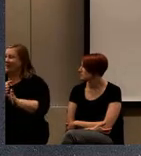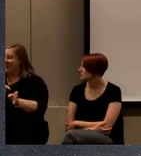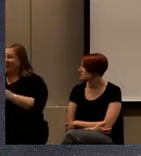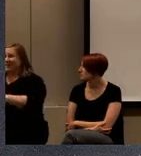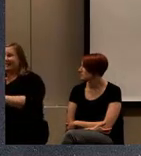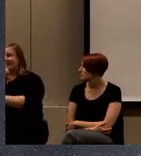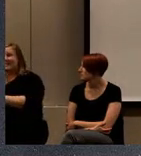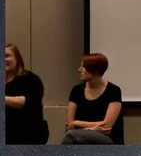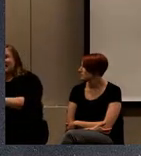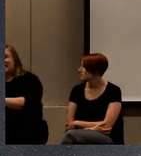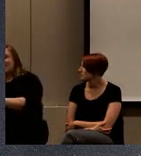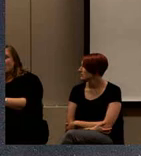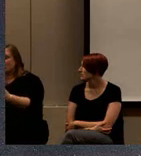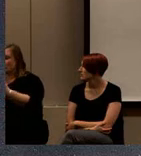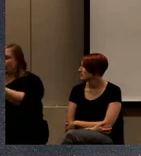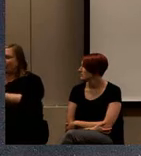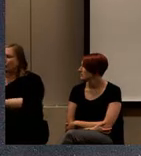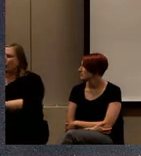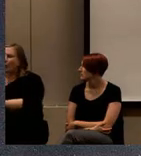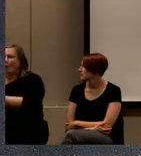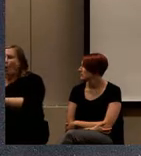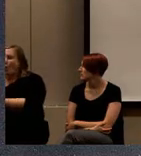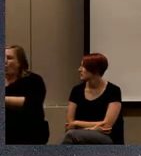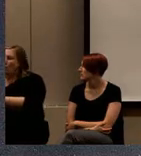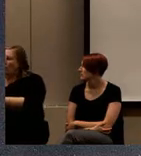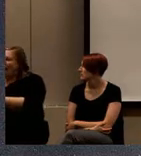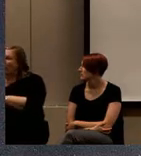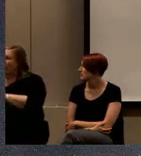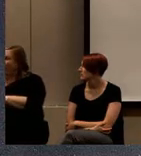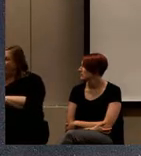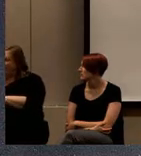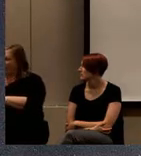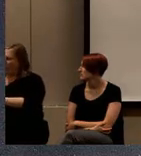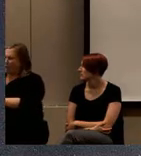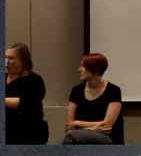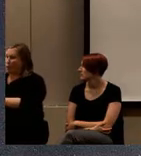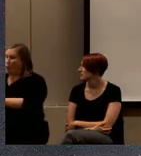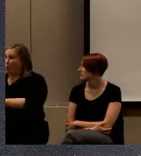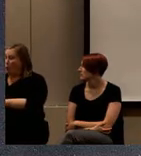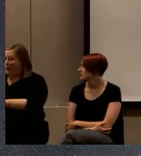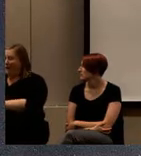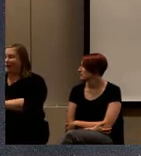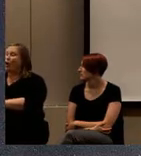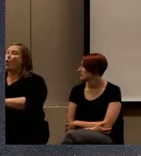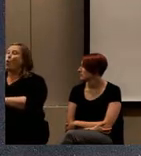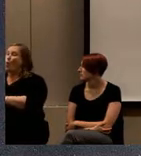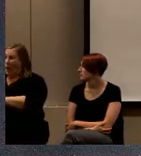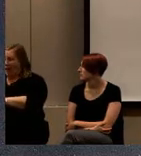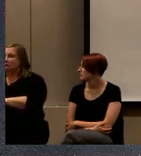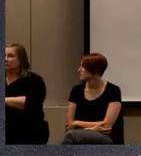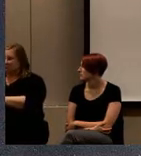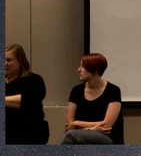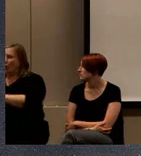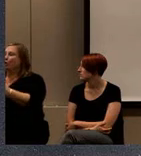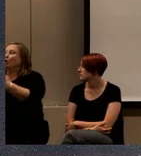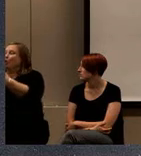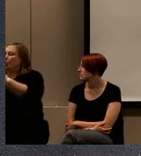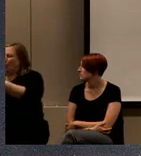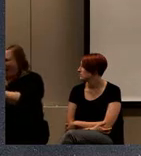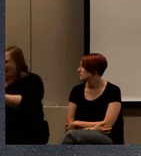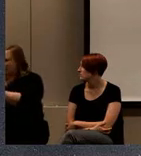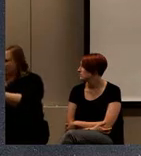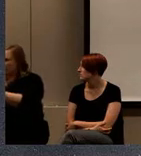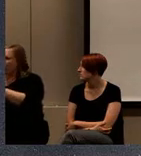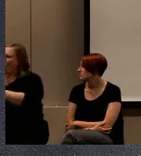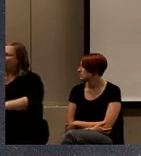into crashes at very, very low rates. But what makes them so vulnerable is the fact that when they do get into those crashes, they are much